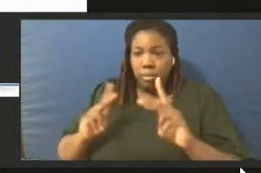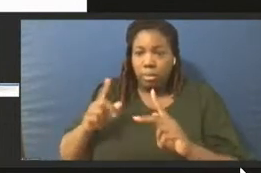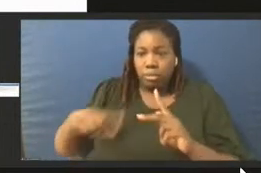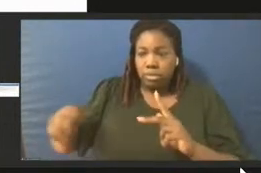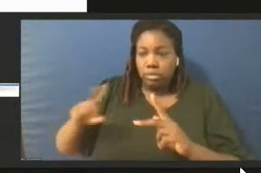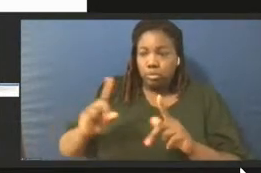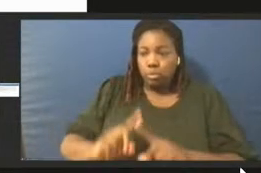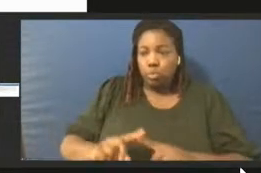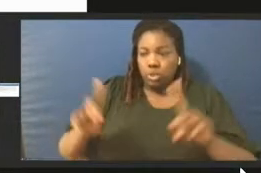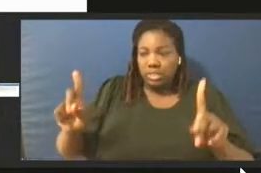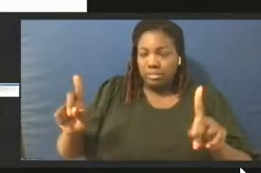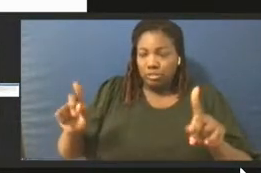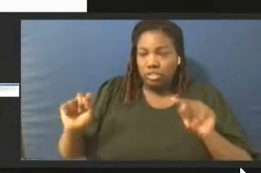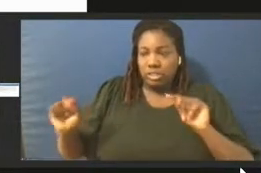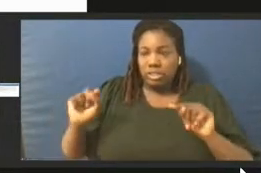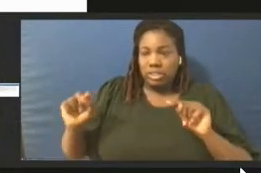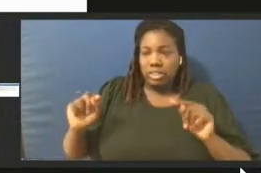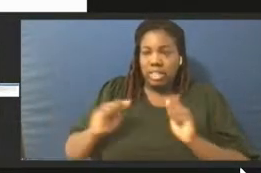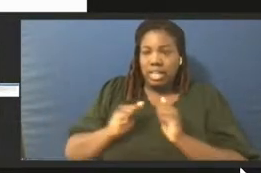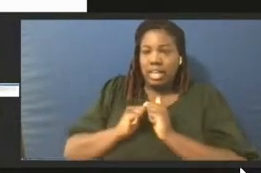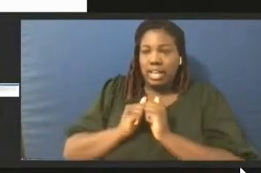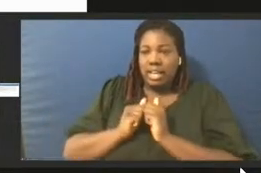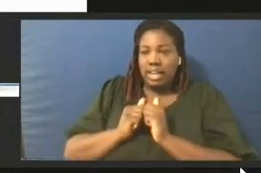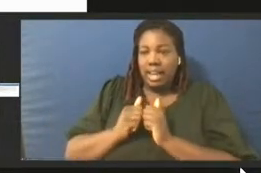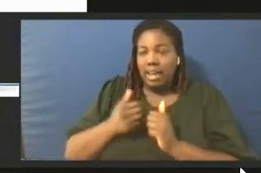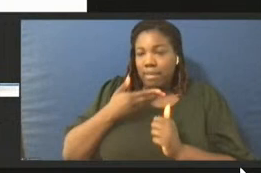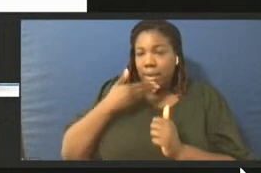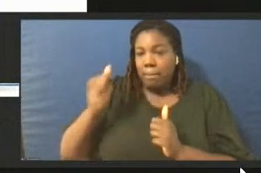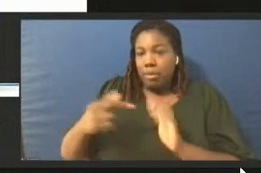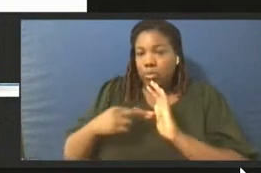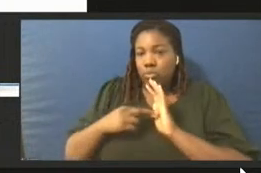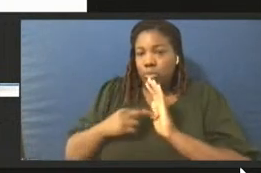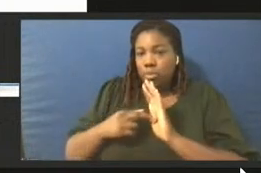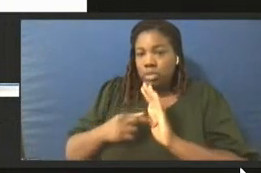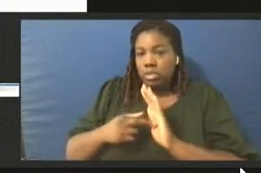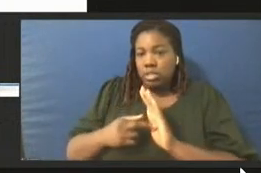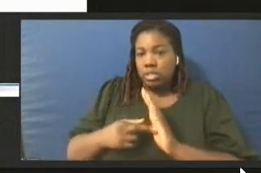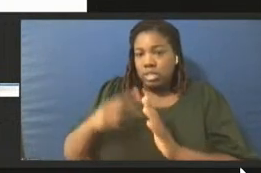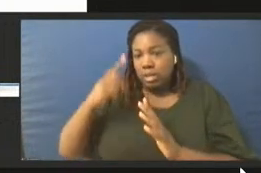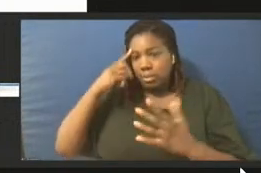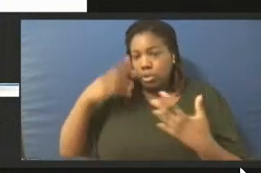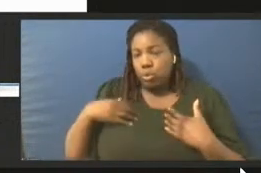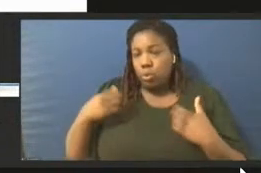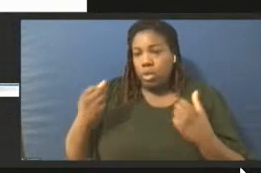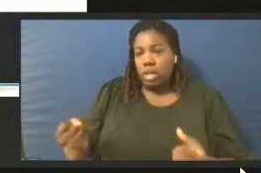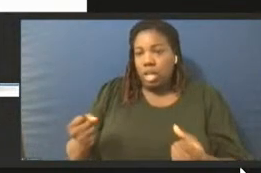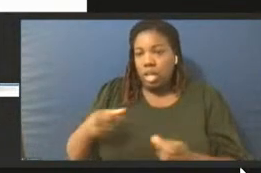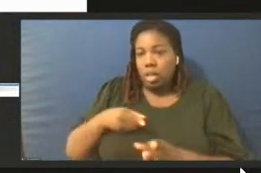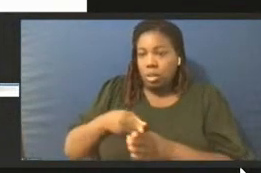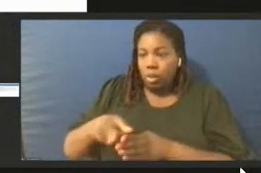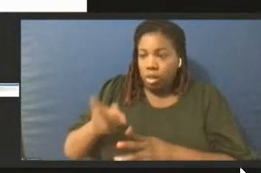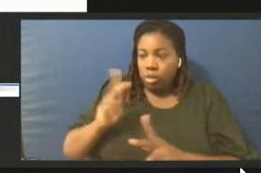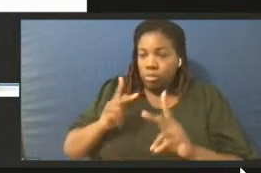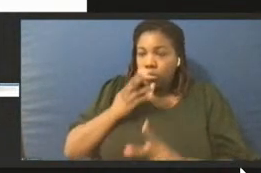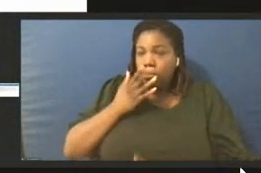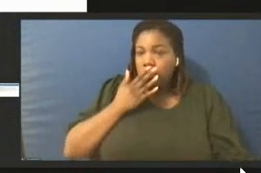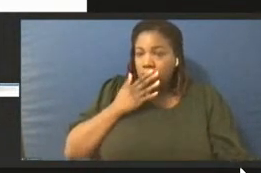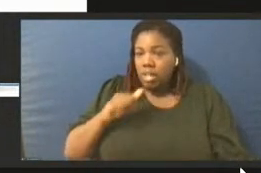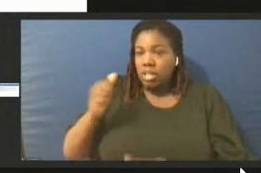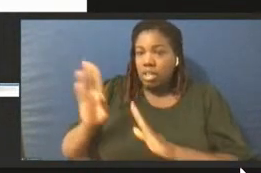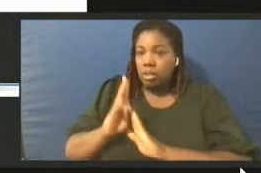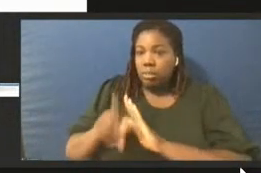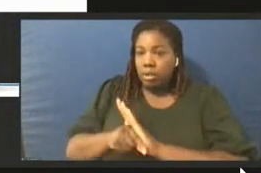are and have a greater representation in mental health care professionals of people of color and other